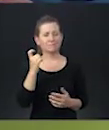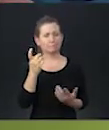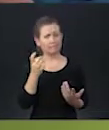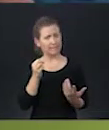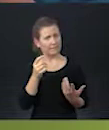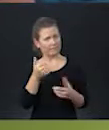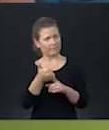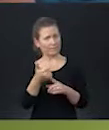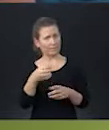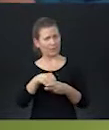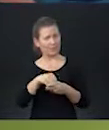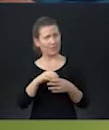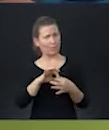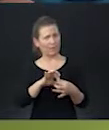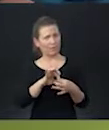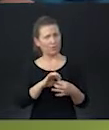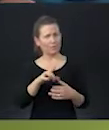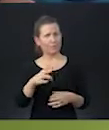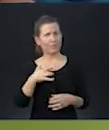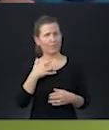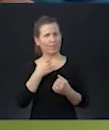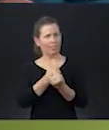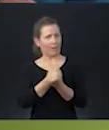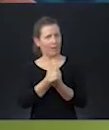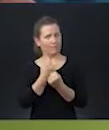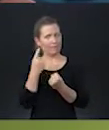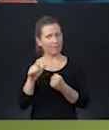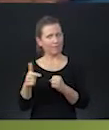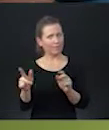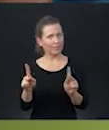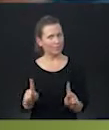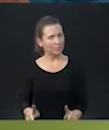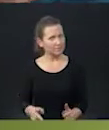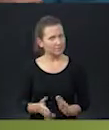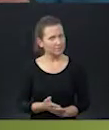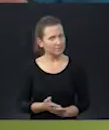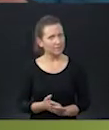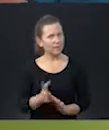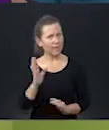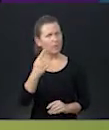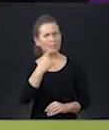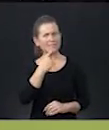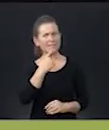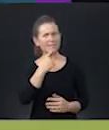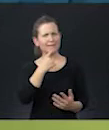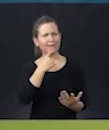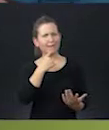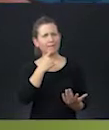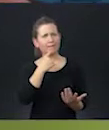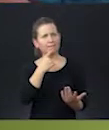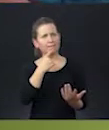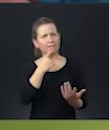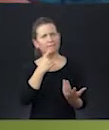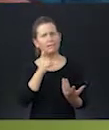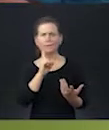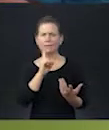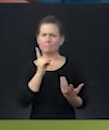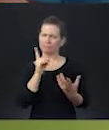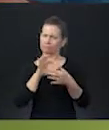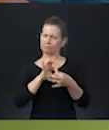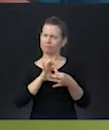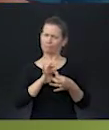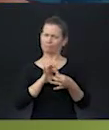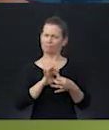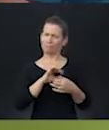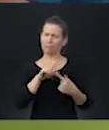because if you're in a relationship, you feel love, for another person, I would say that being